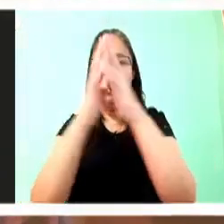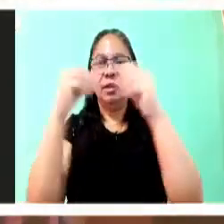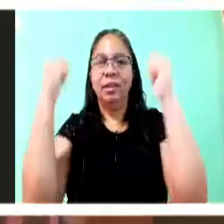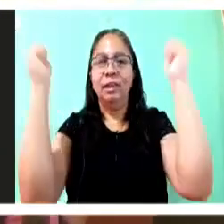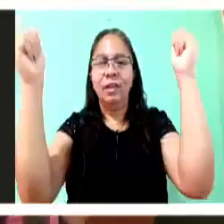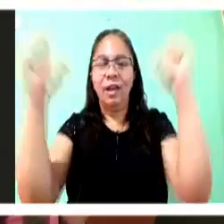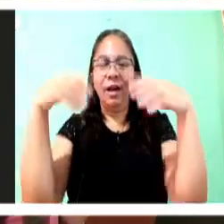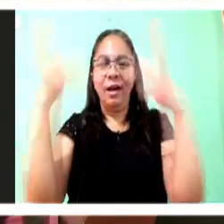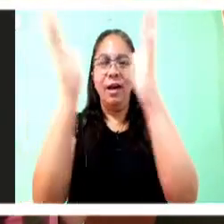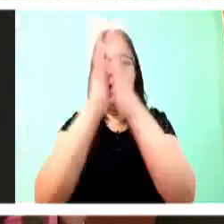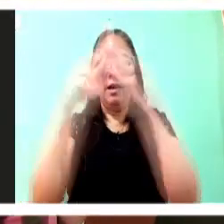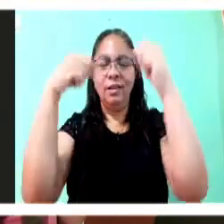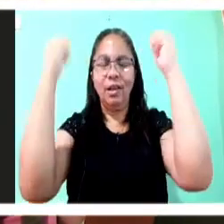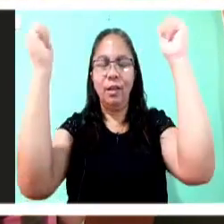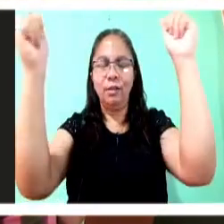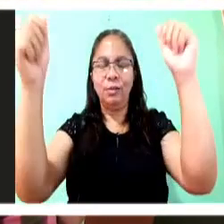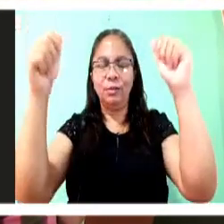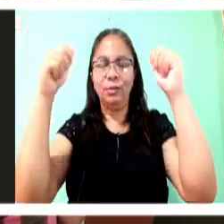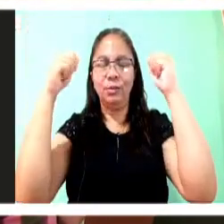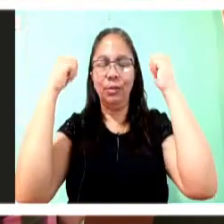hallelujah,